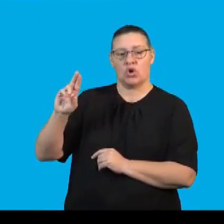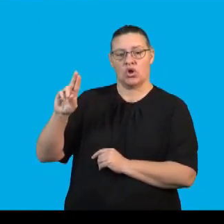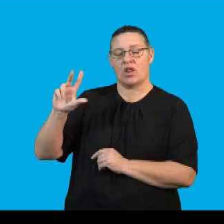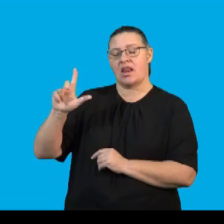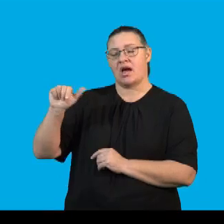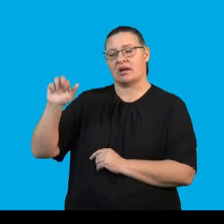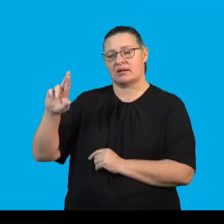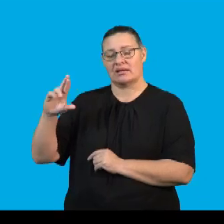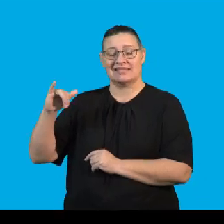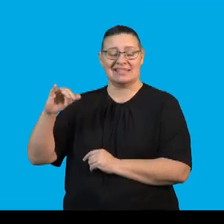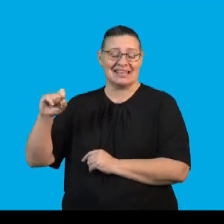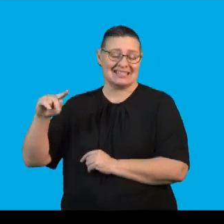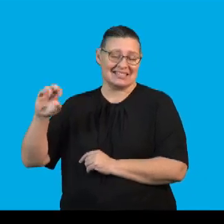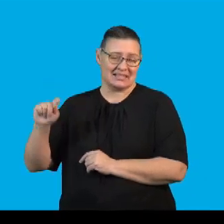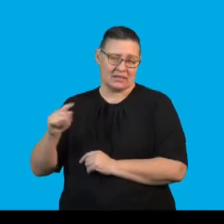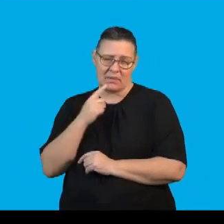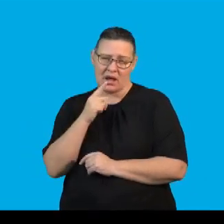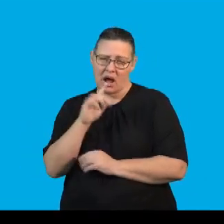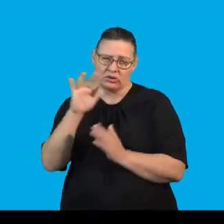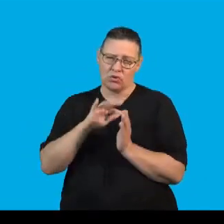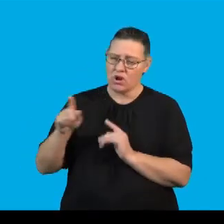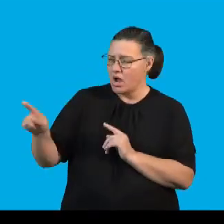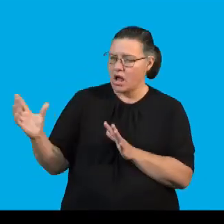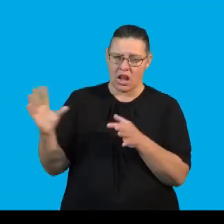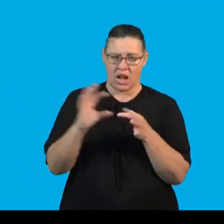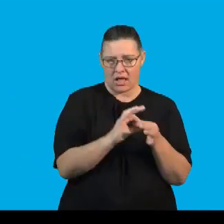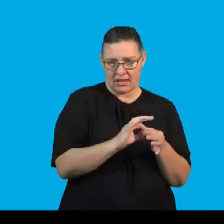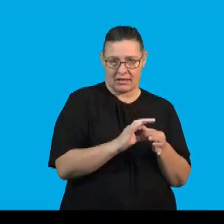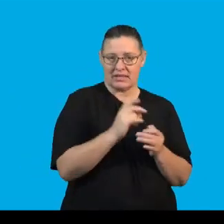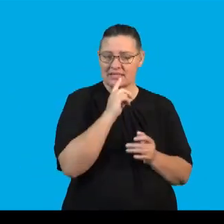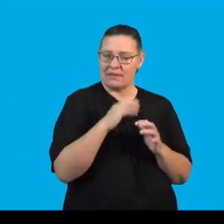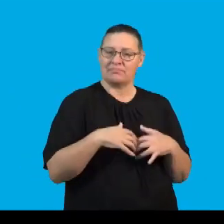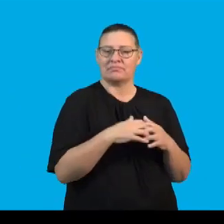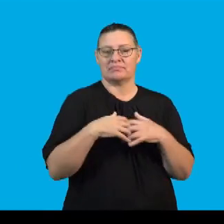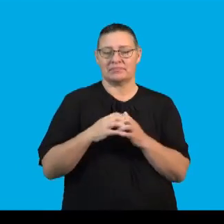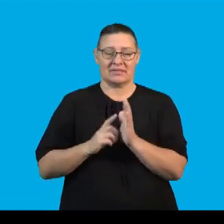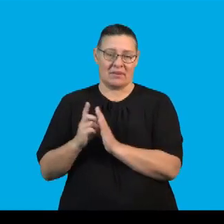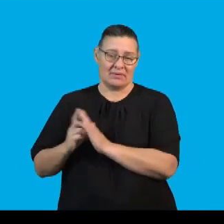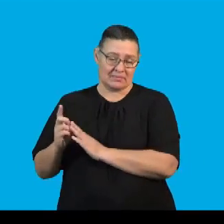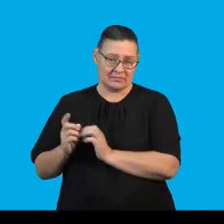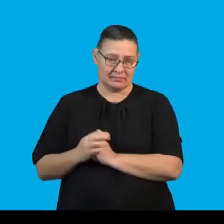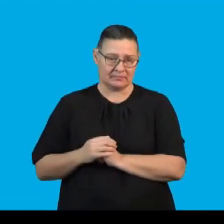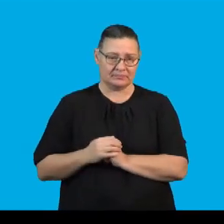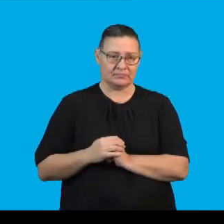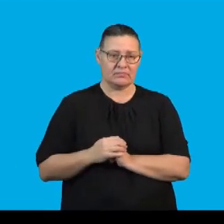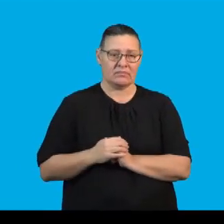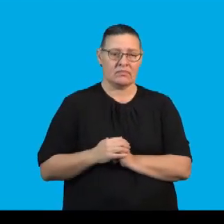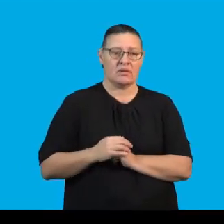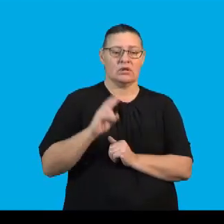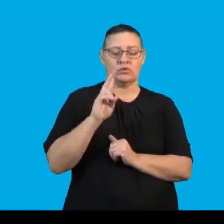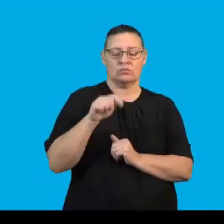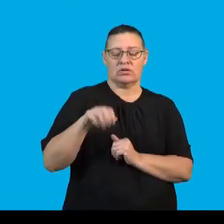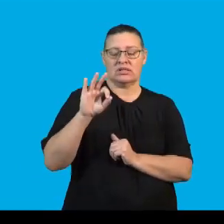cysts. It means you must come here and relate to the fleshy story that you are given on the formation of the two different cysts.